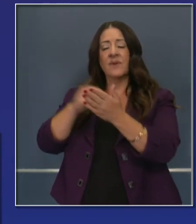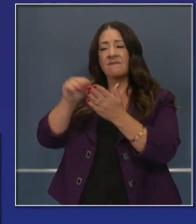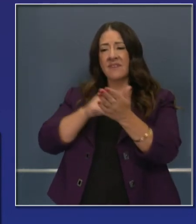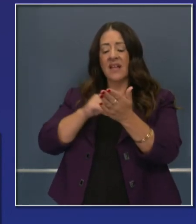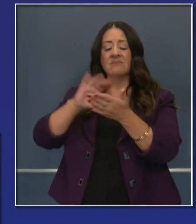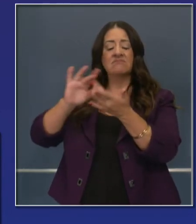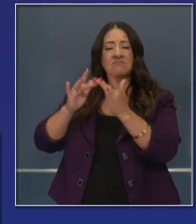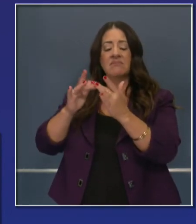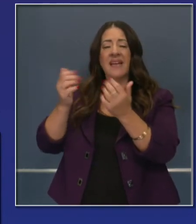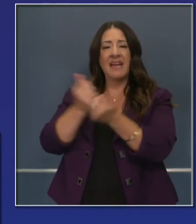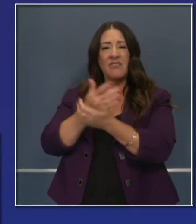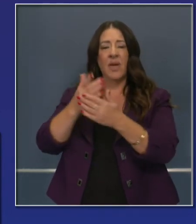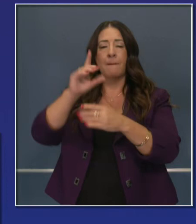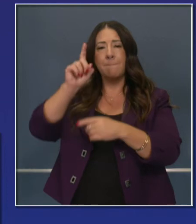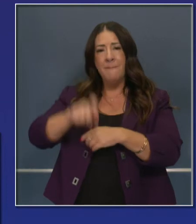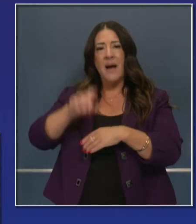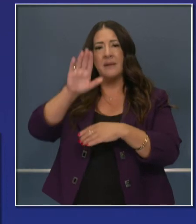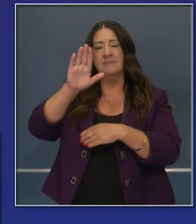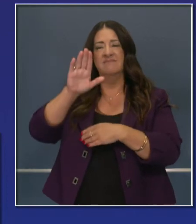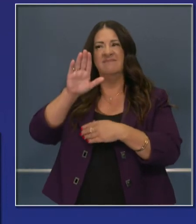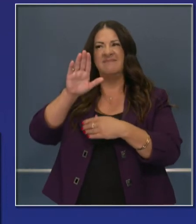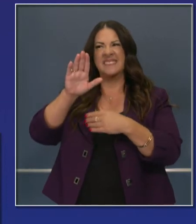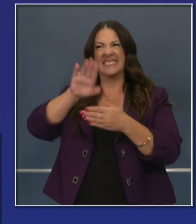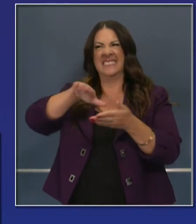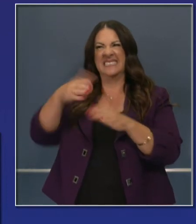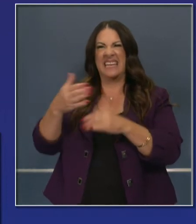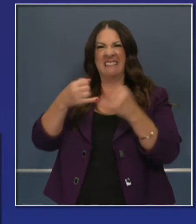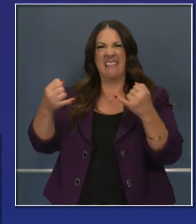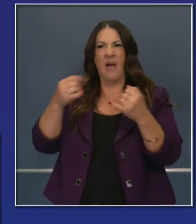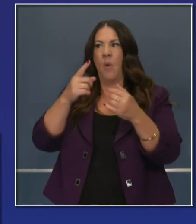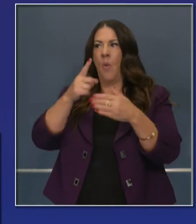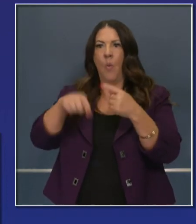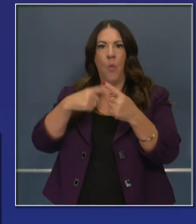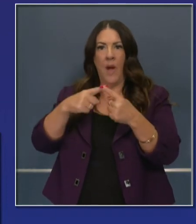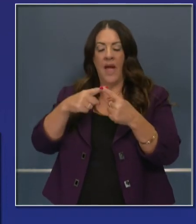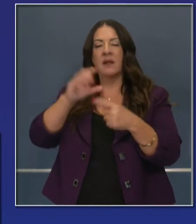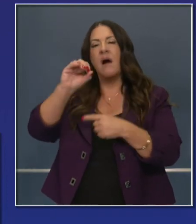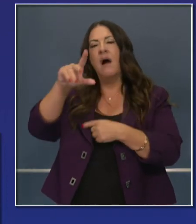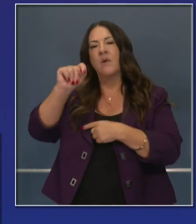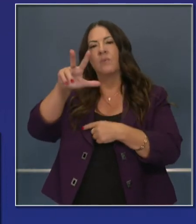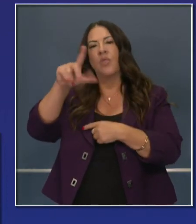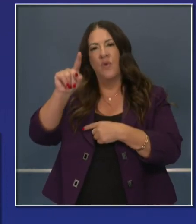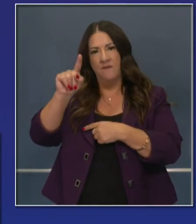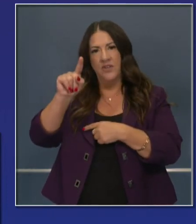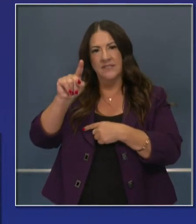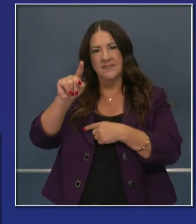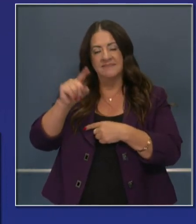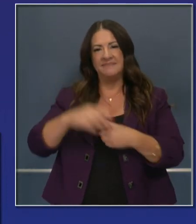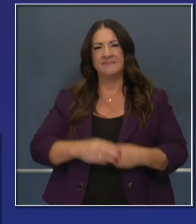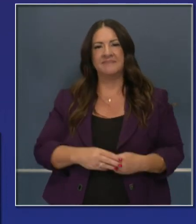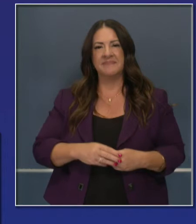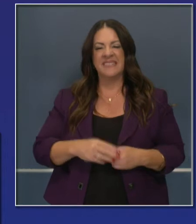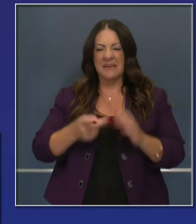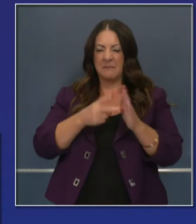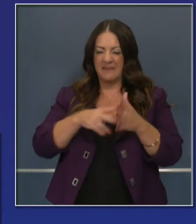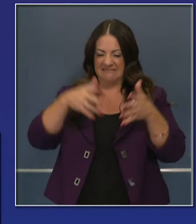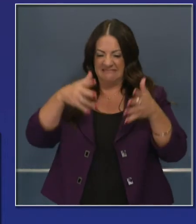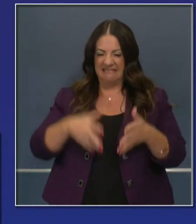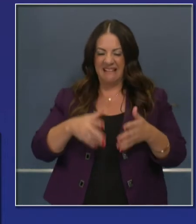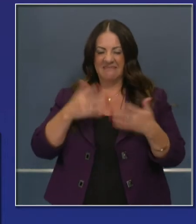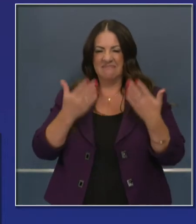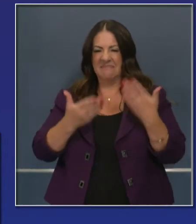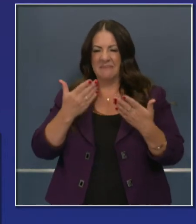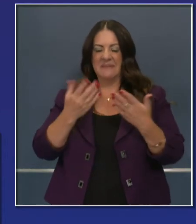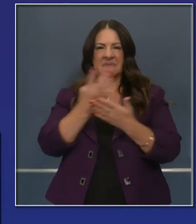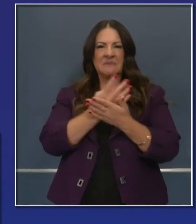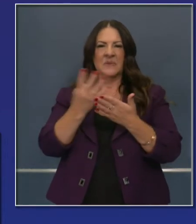there's efforts, again, to deny that sooner. But we have just a number of weeks left and want to